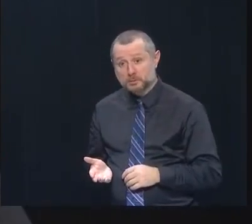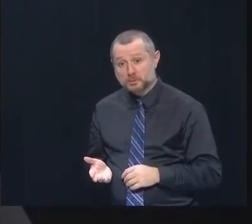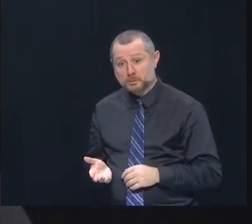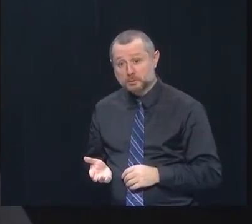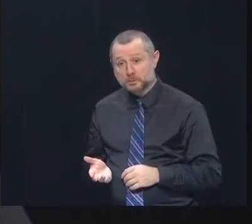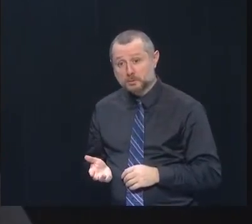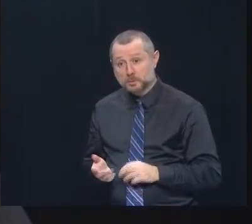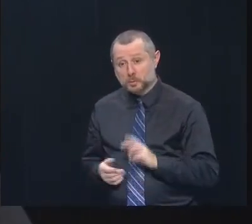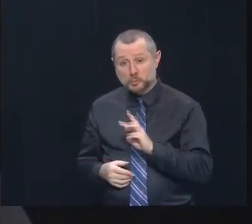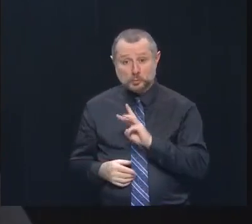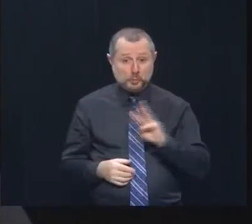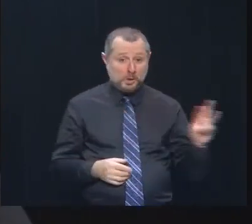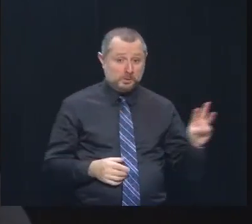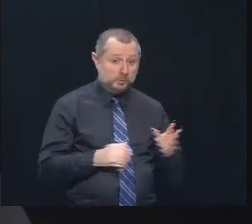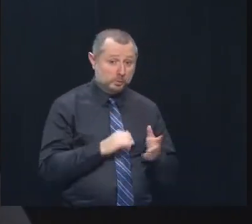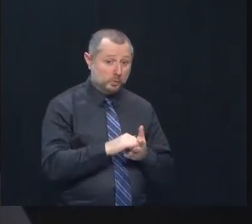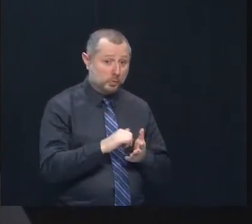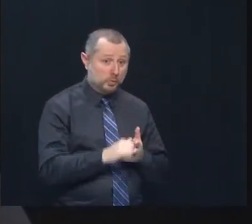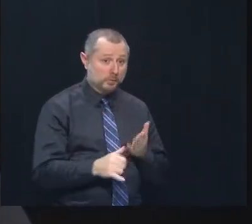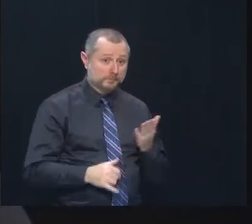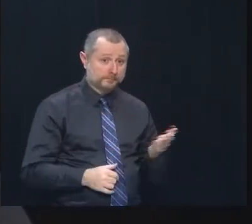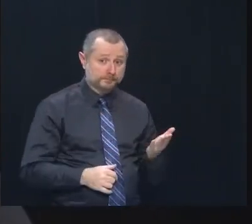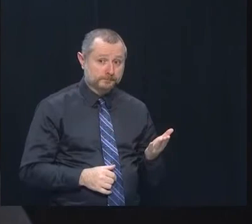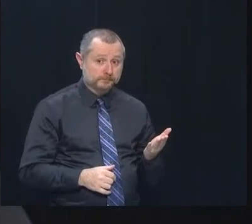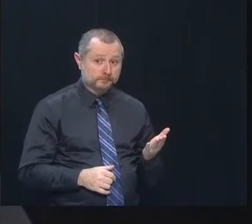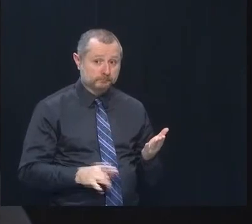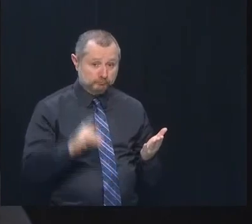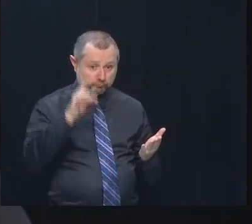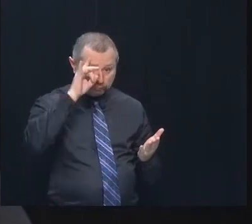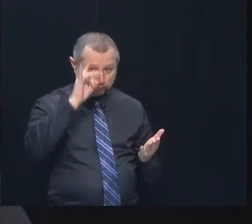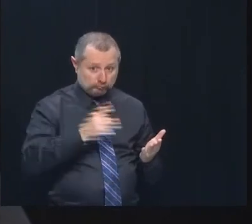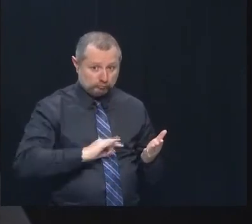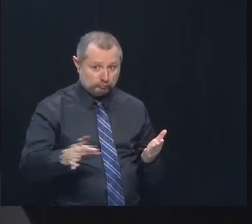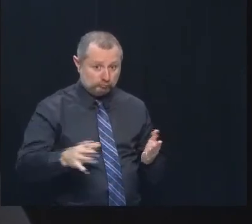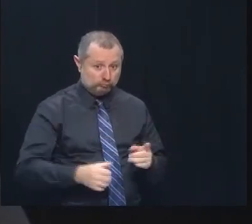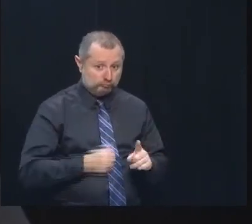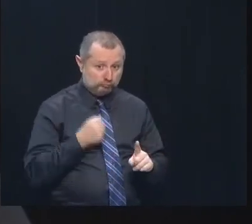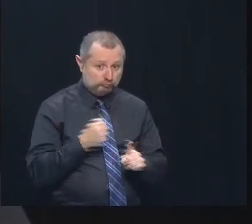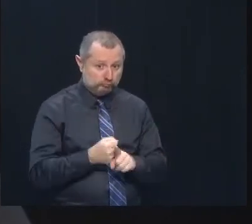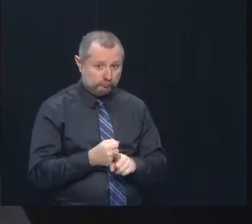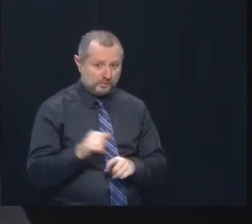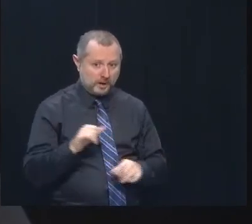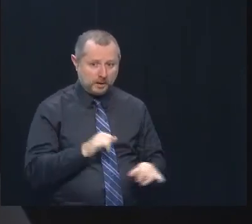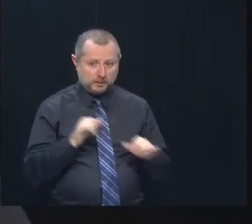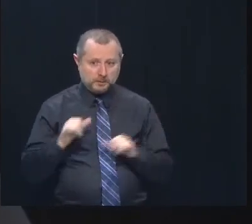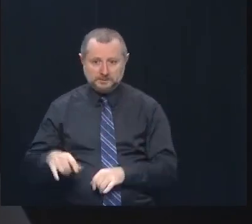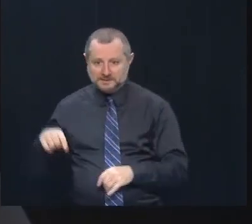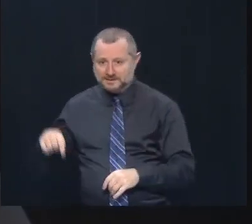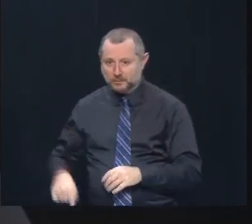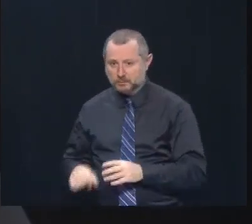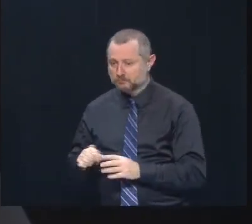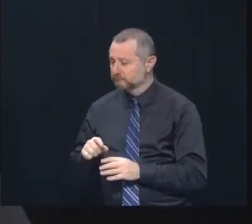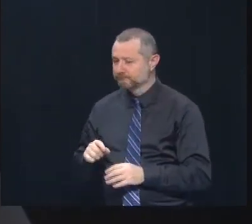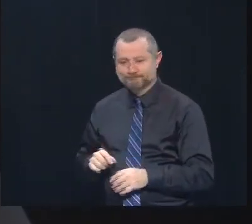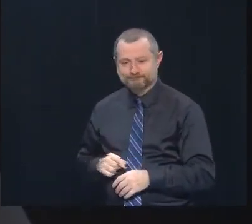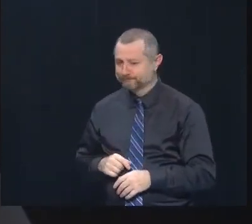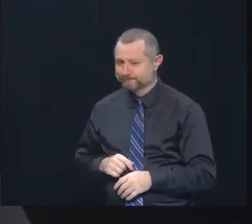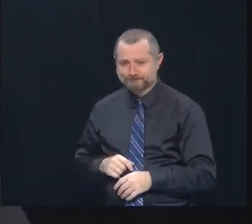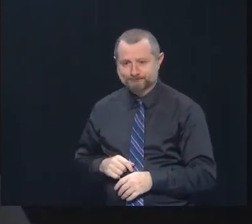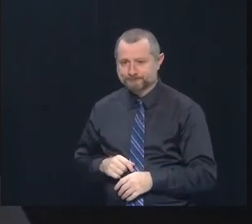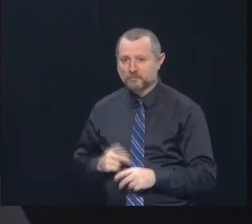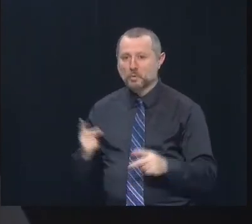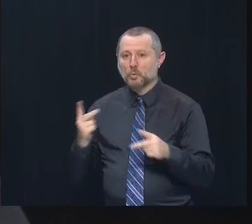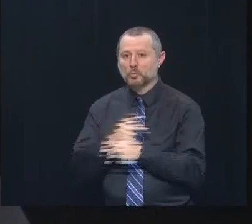Western New York has not been hit as hard as downstate New York was. That is